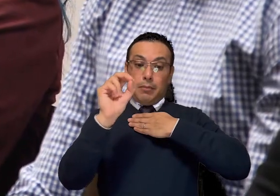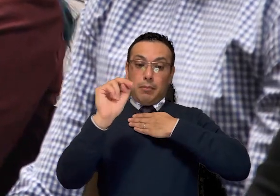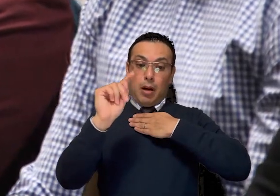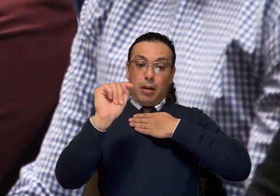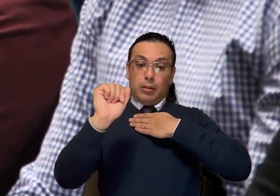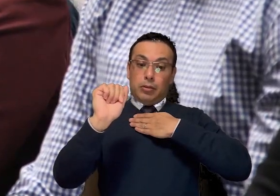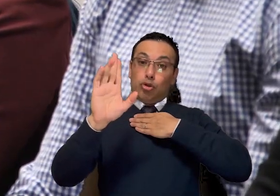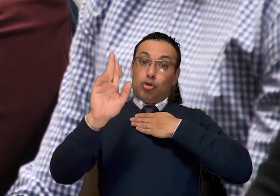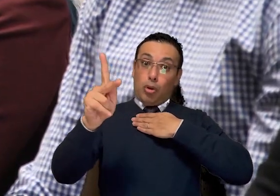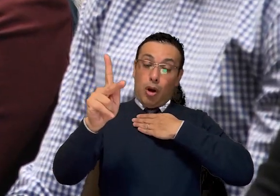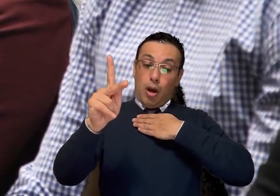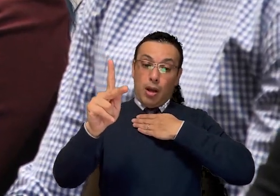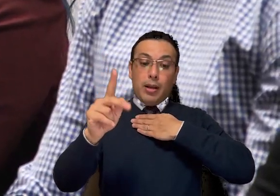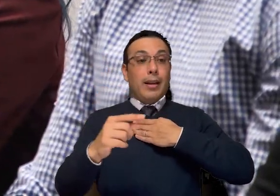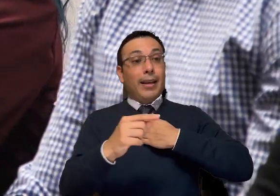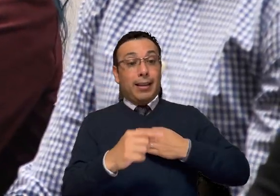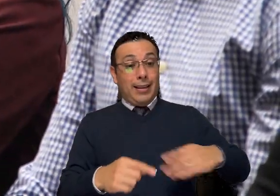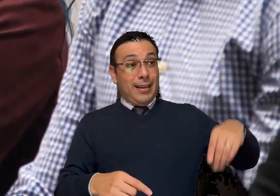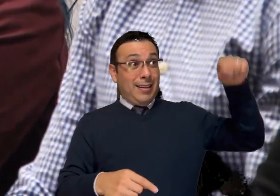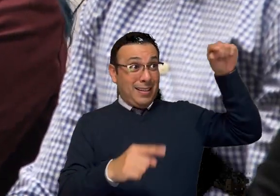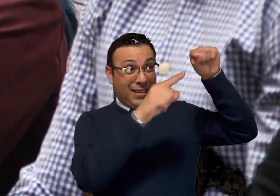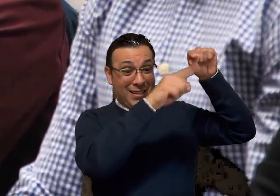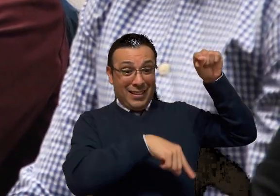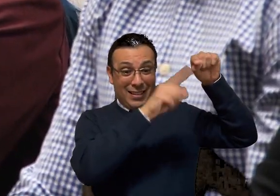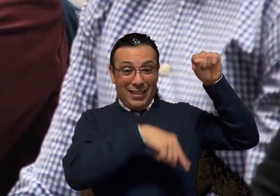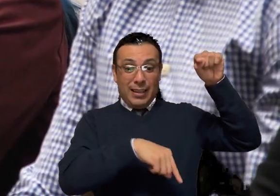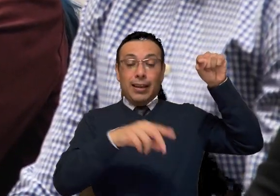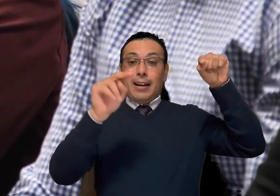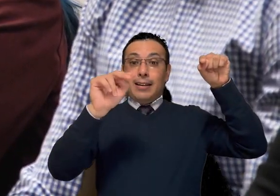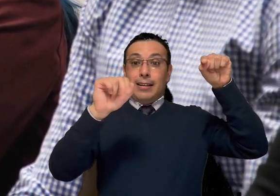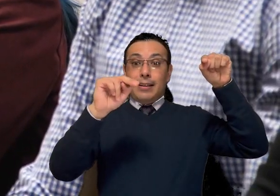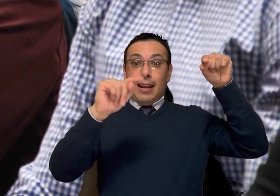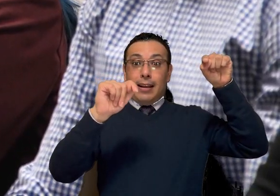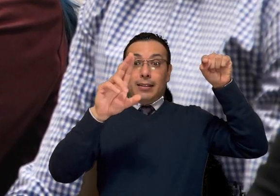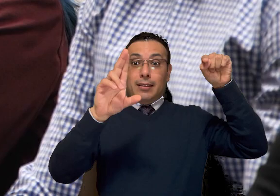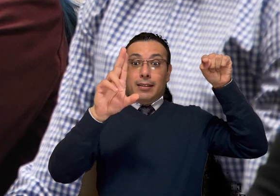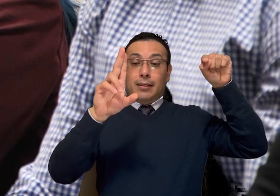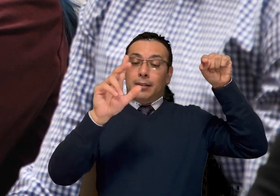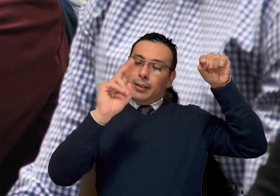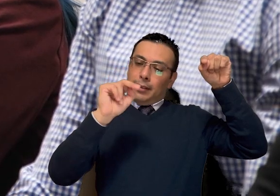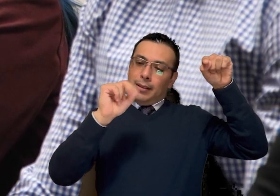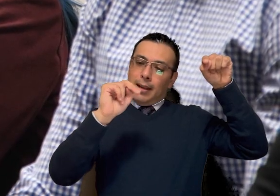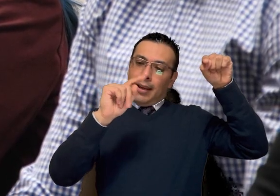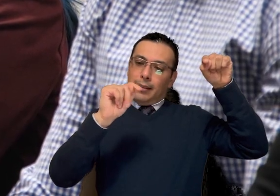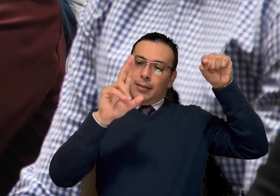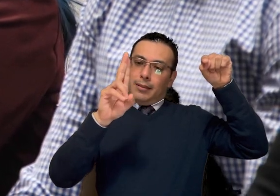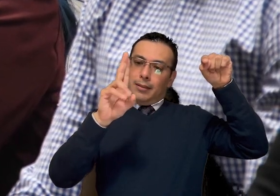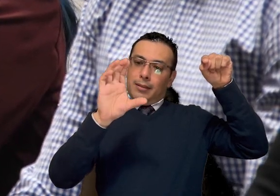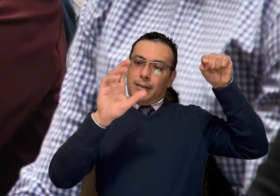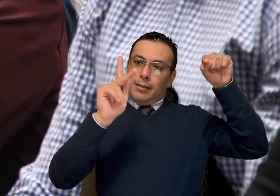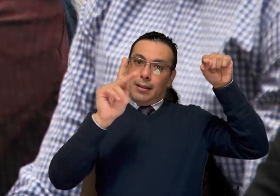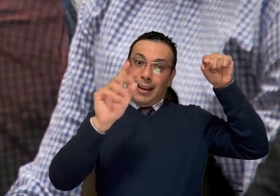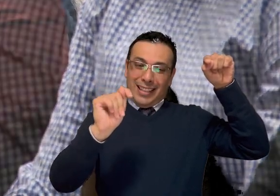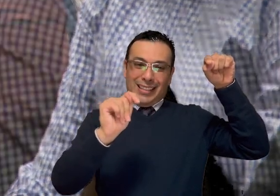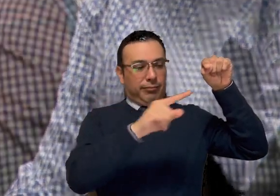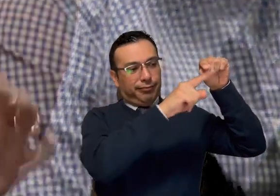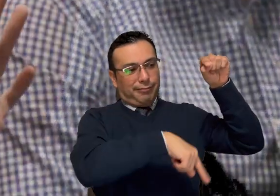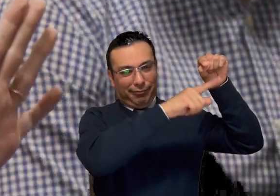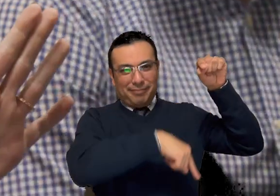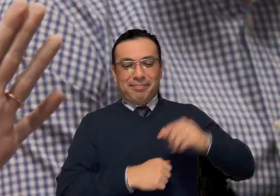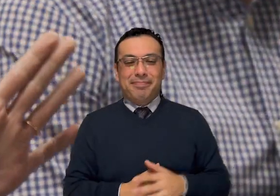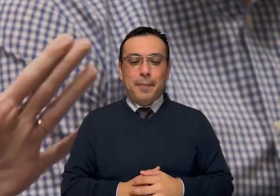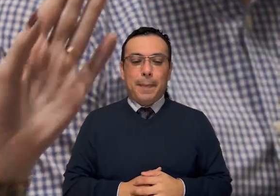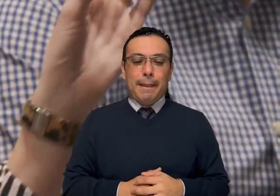mic. How far is Empire Wind 1 from Riverside Boulevard? So if